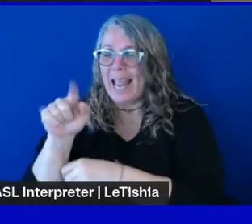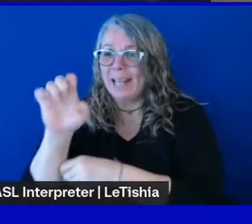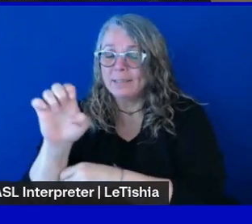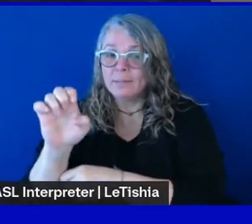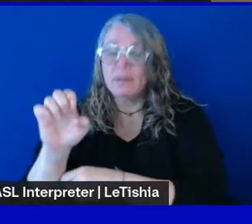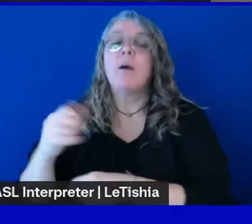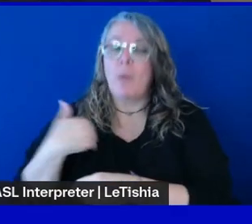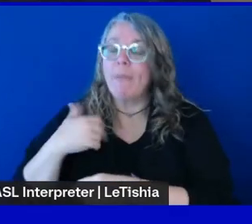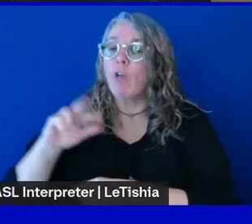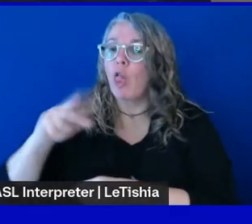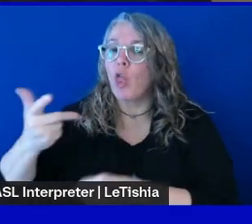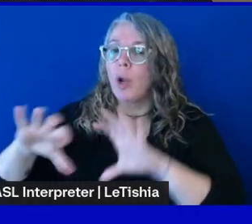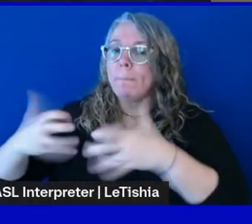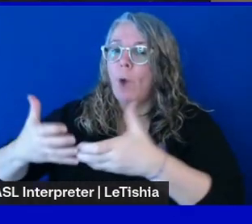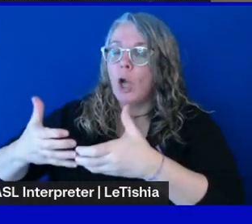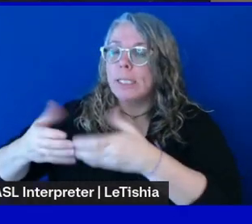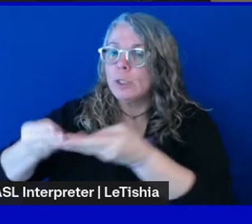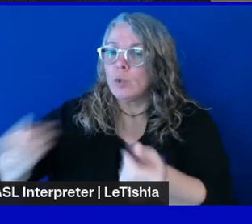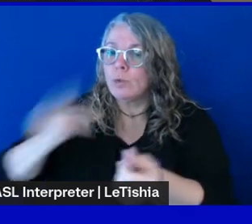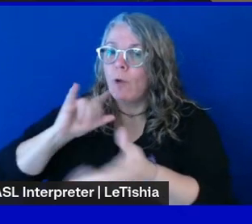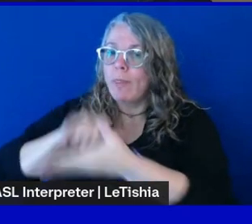third-party solutions for that.